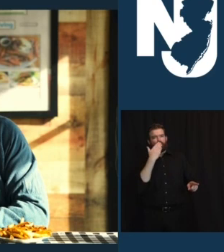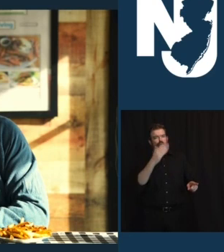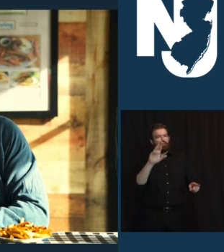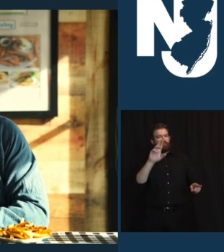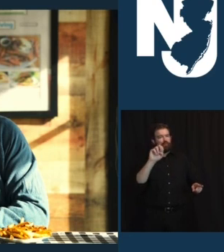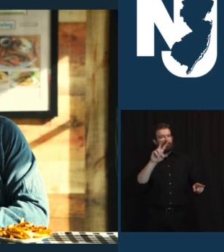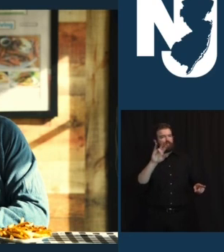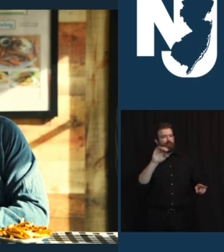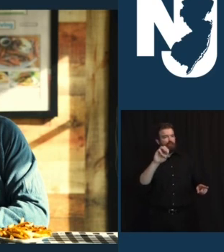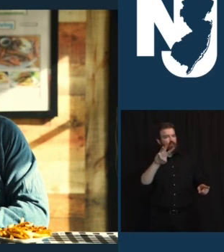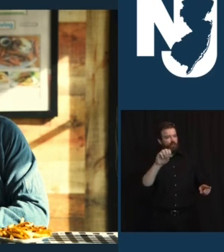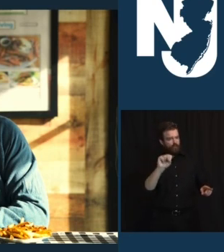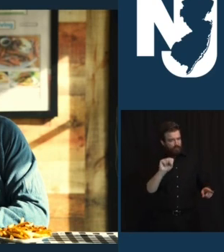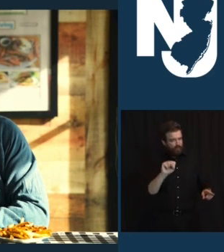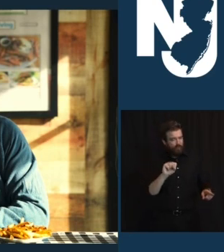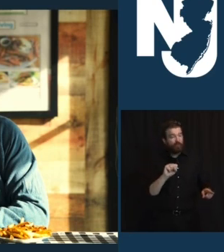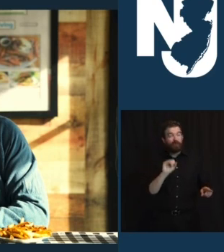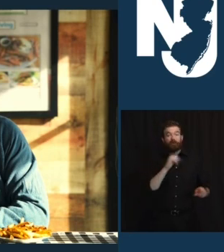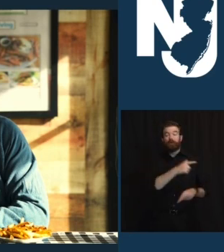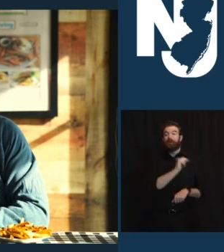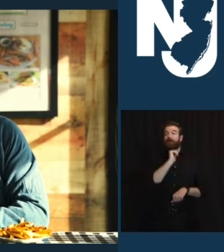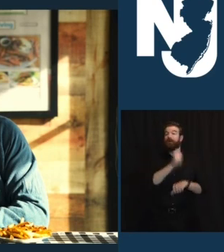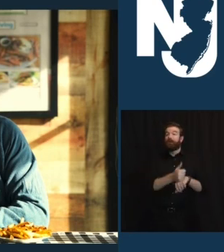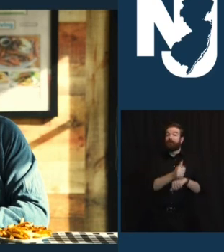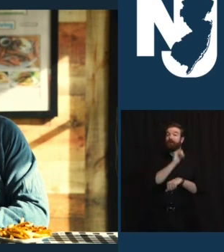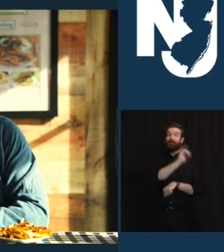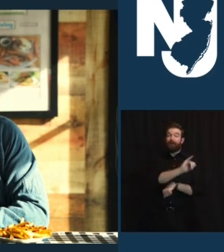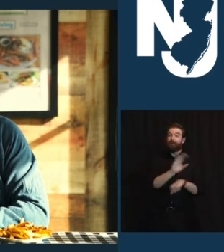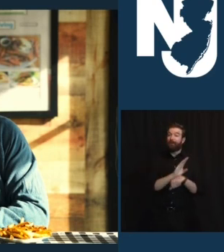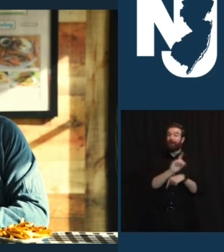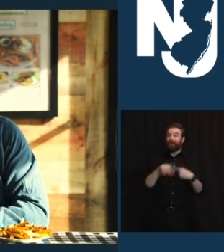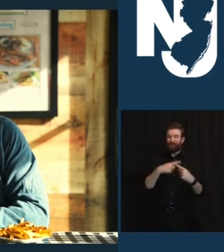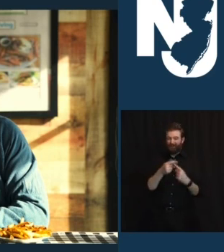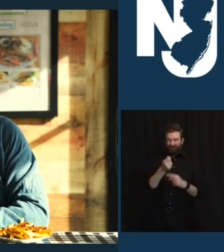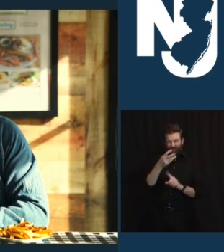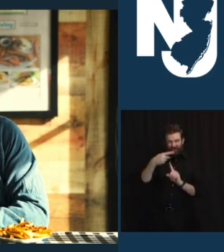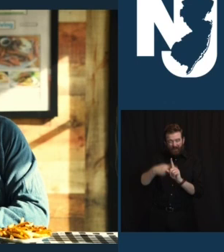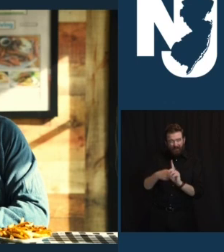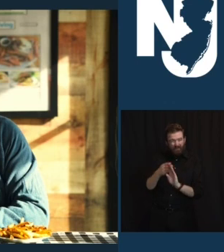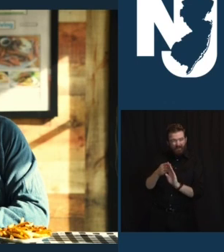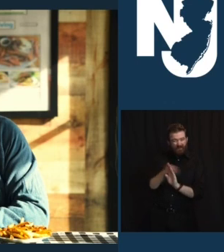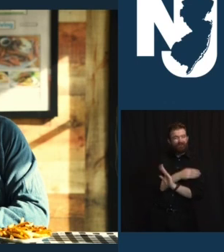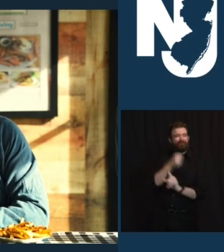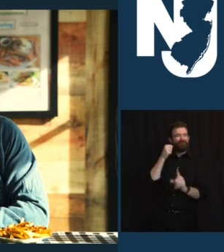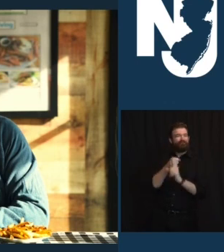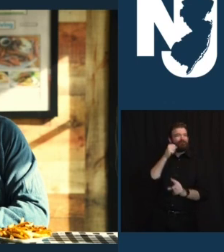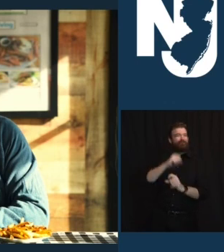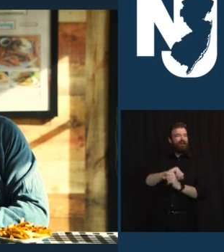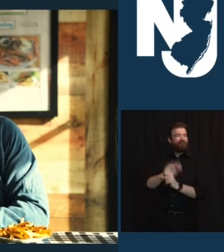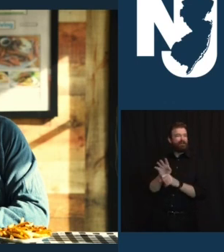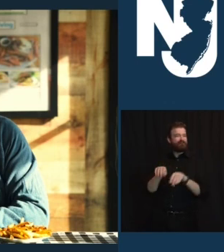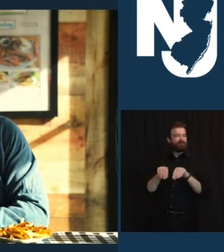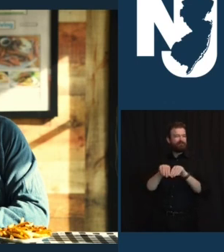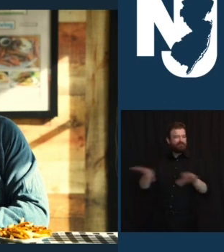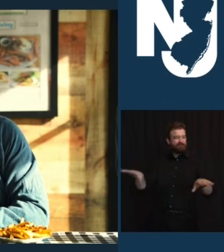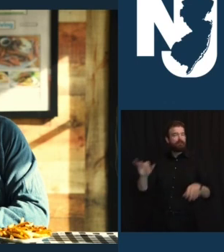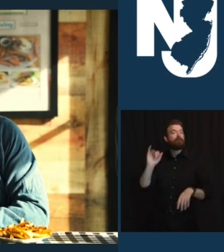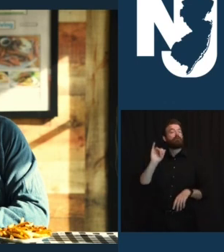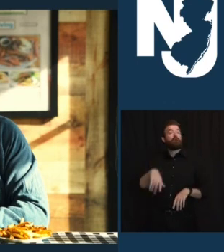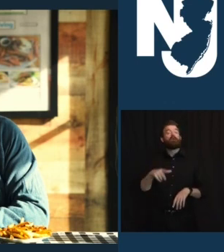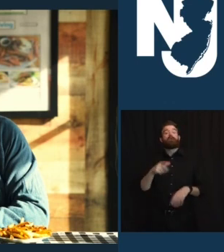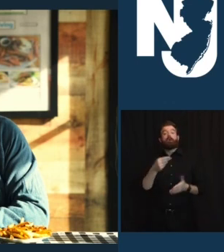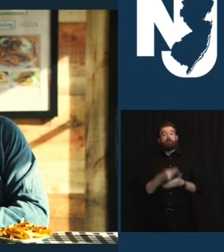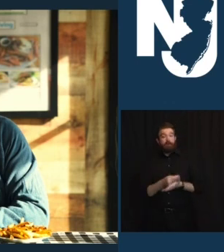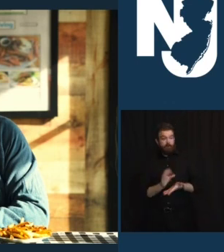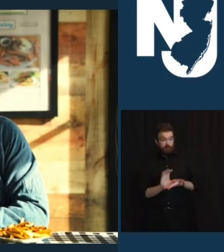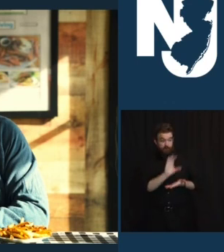pandemic took hold. A direct grant allowed Steve to purchase outdoor dining furniture and traffic barriers to serve and protect